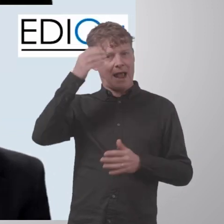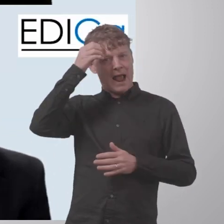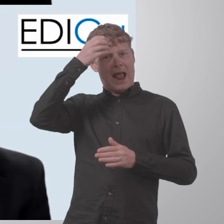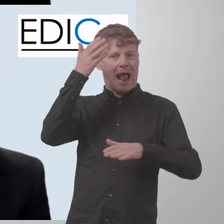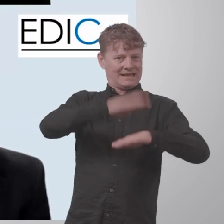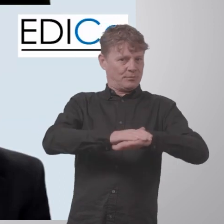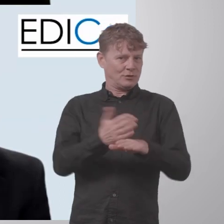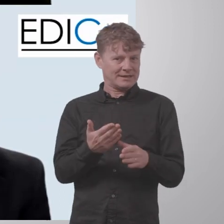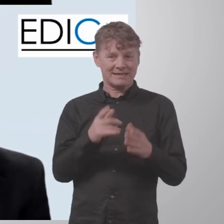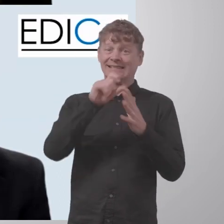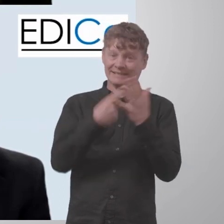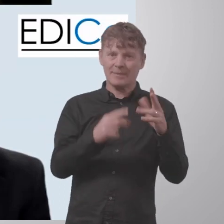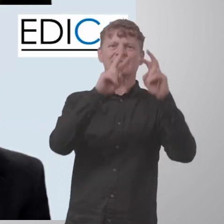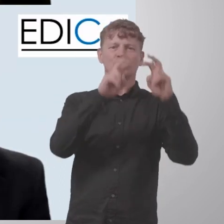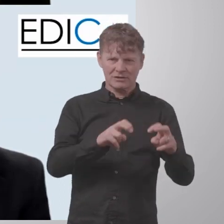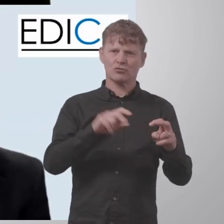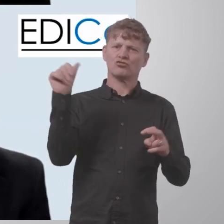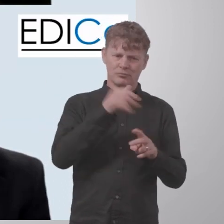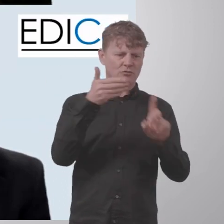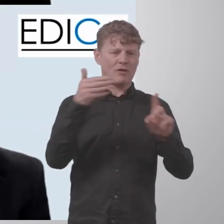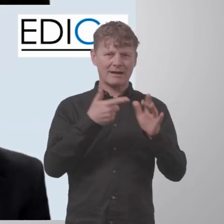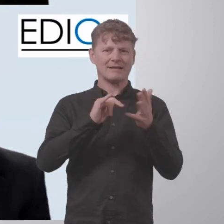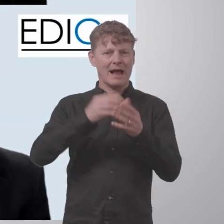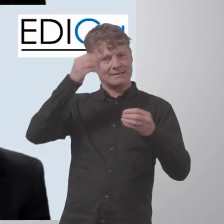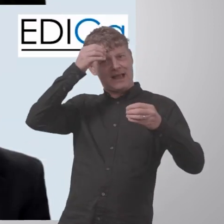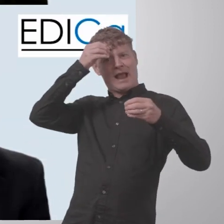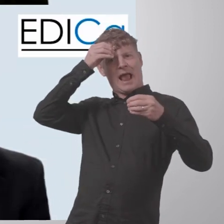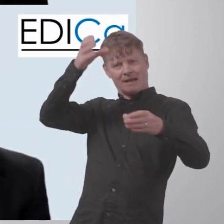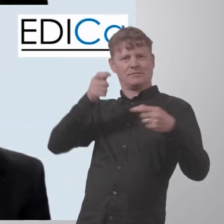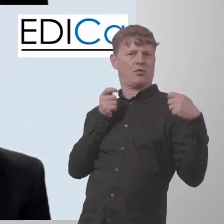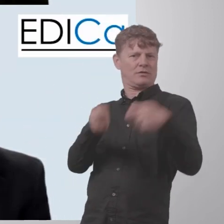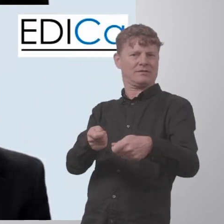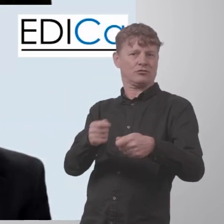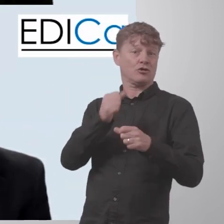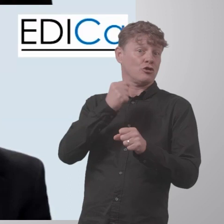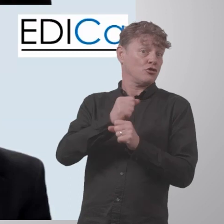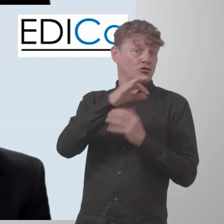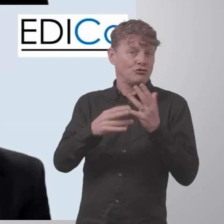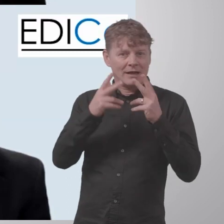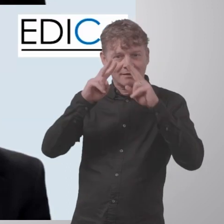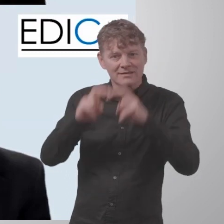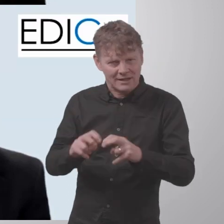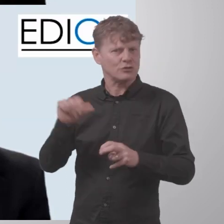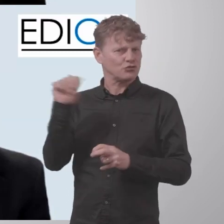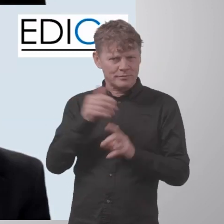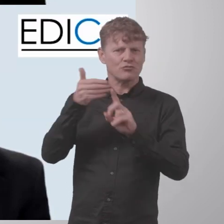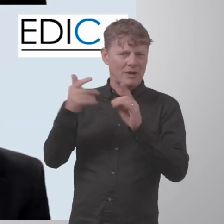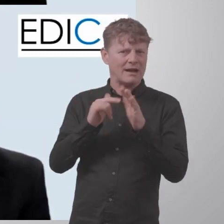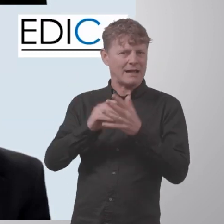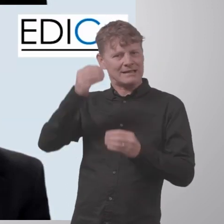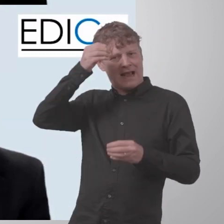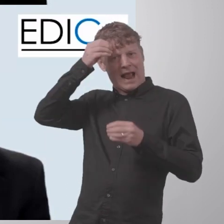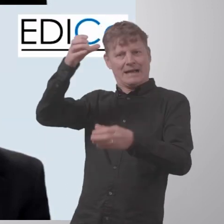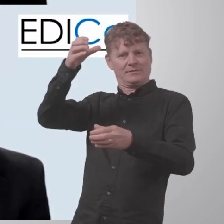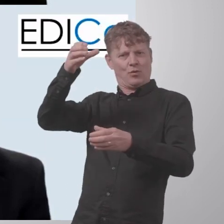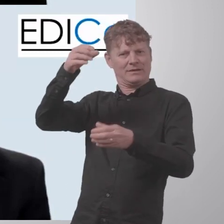as expertise. For example, I'd like gender studies research to be recognised as expertise. There is a tendency in this work for a lot